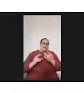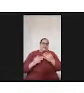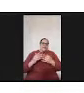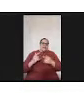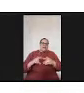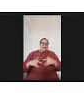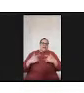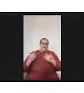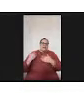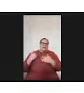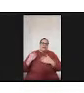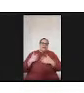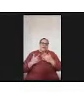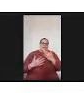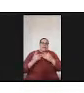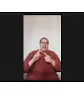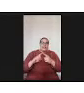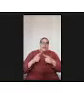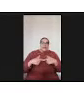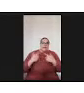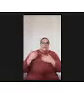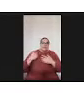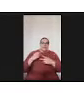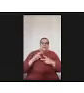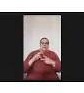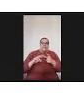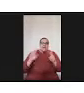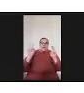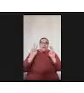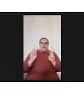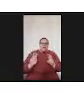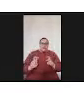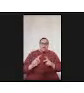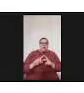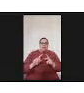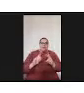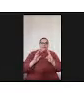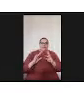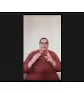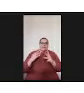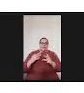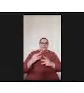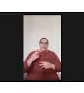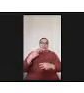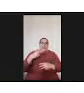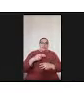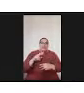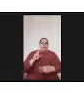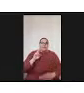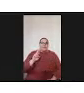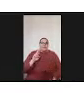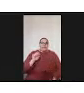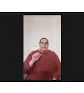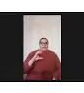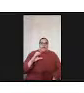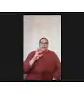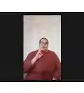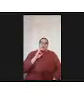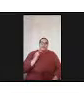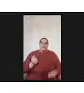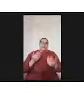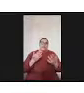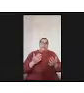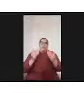safety. Phase 2 will be electrical. Phase 3 will be HVAC and water supply. And